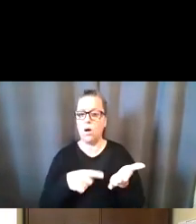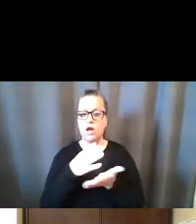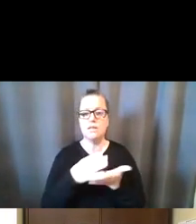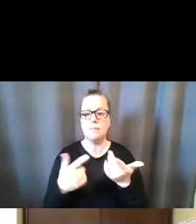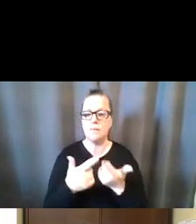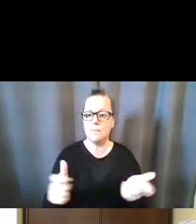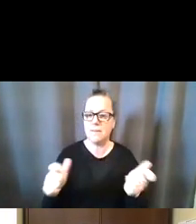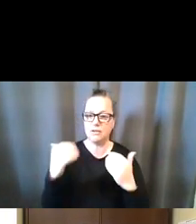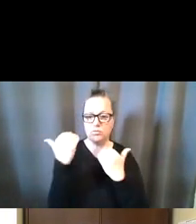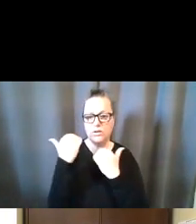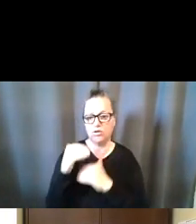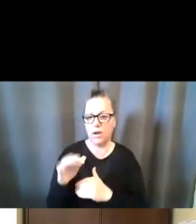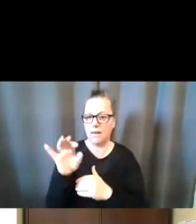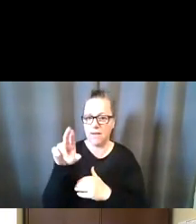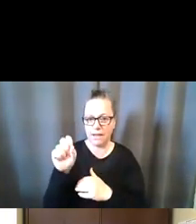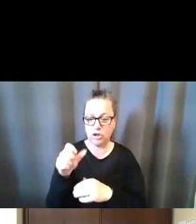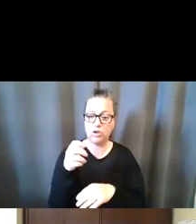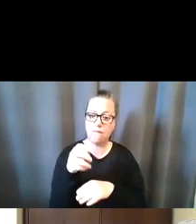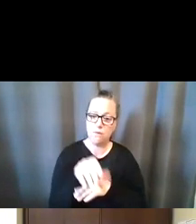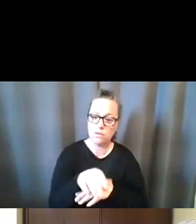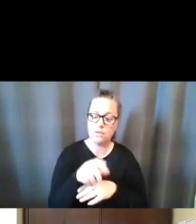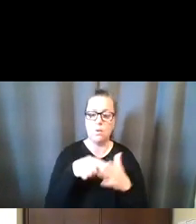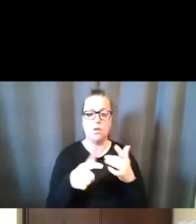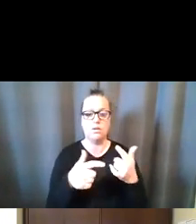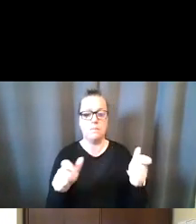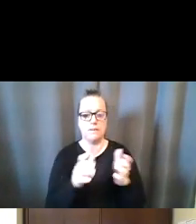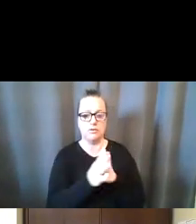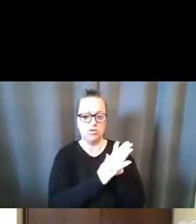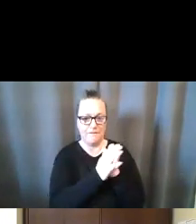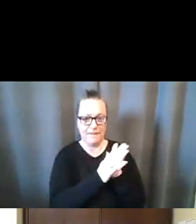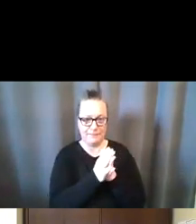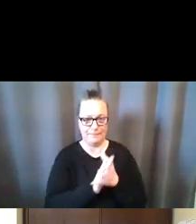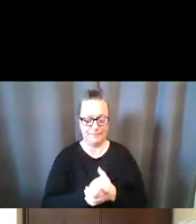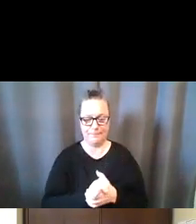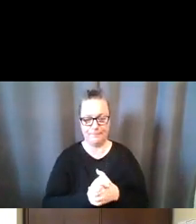restraining factors, forces, and what are some of those biggest driving forces?